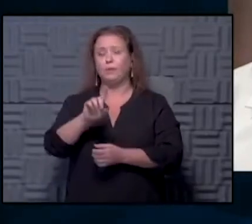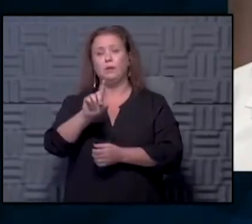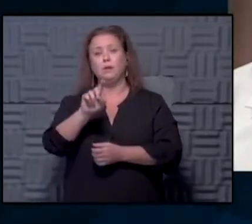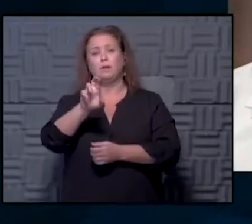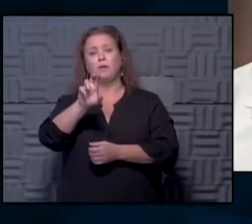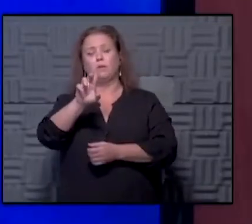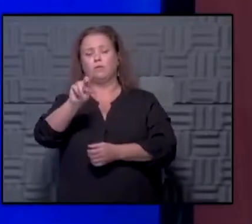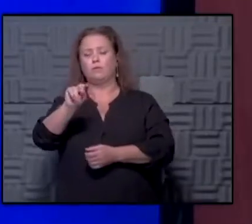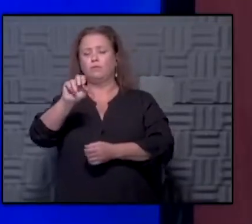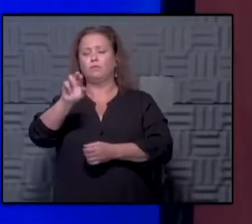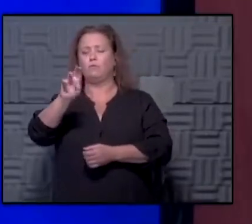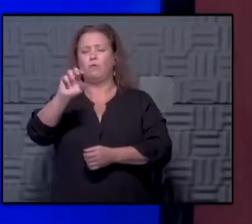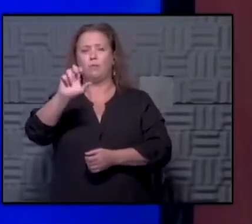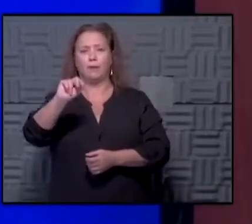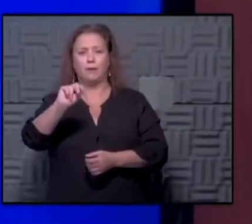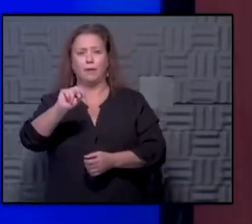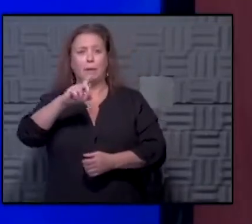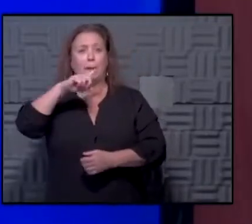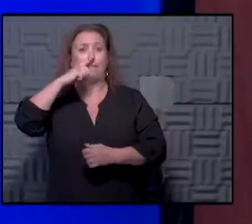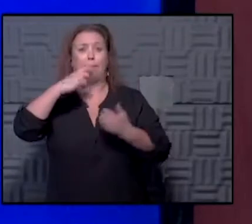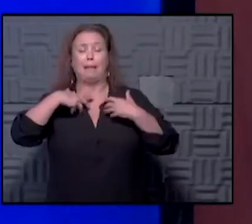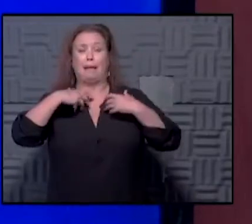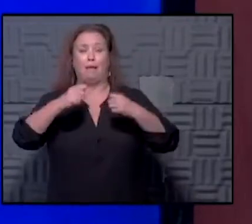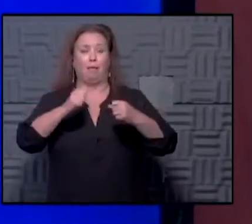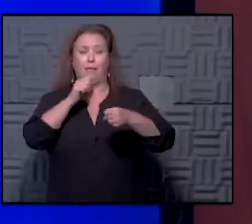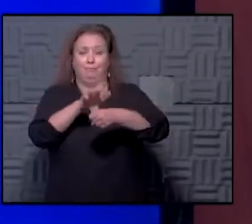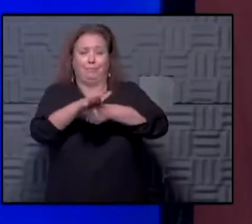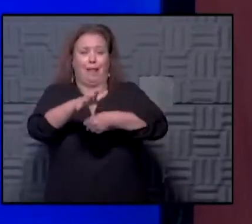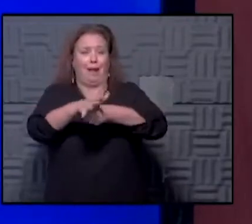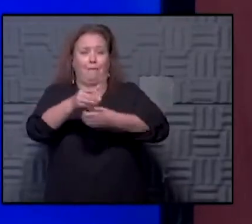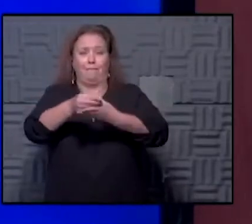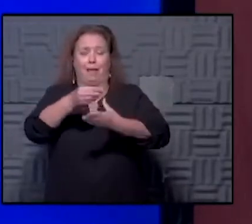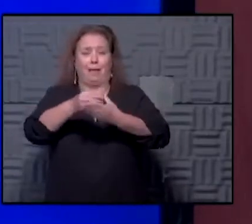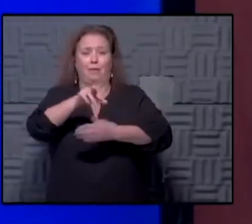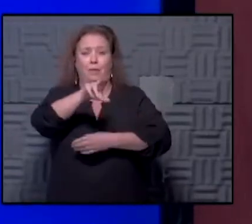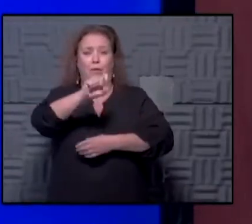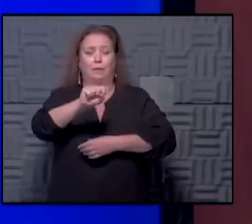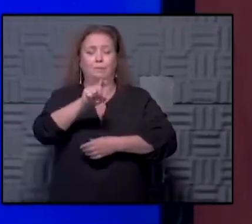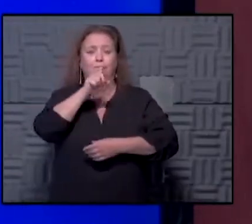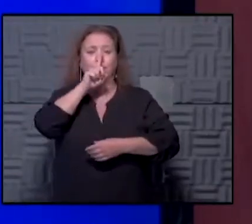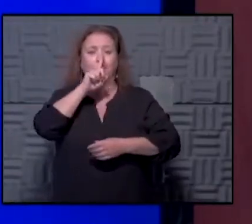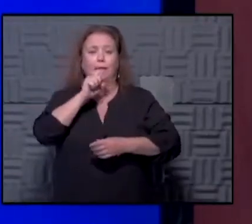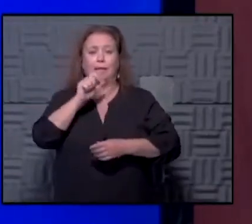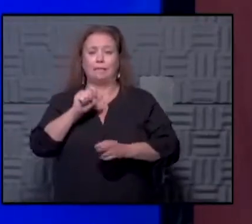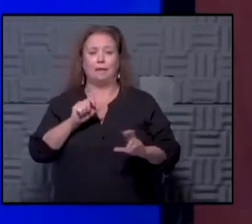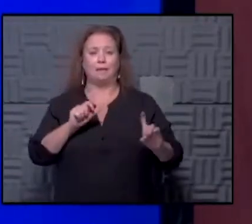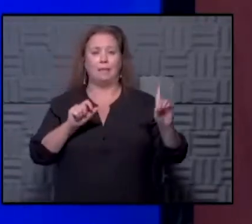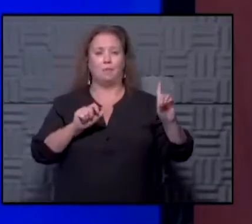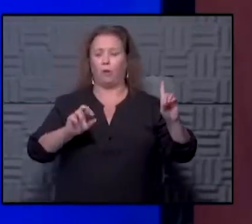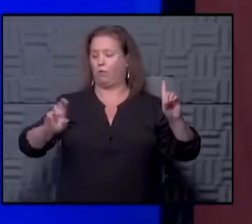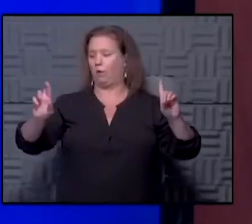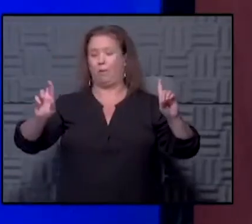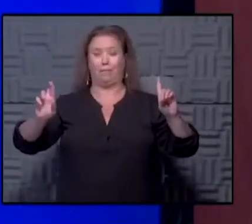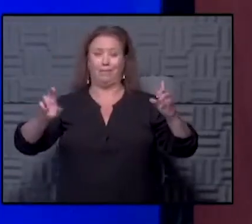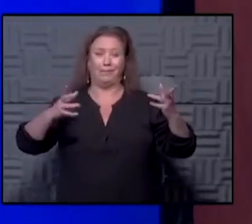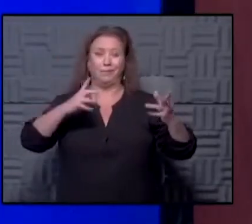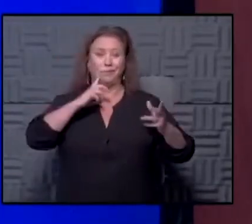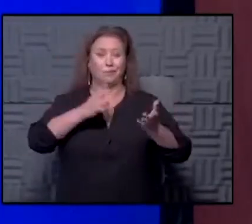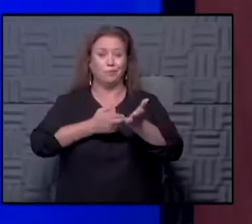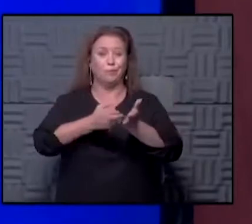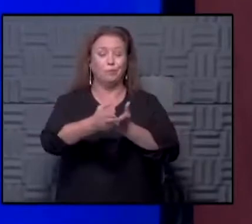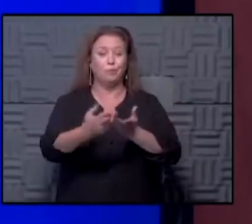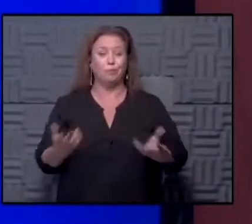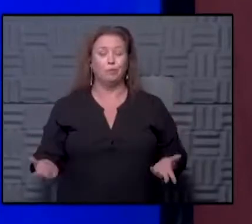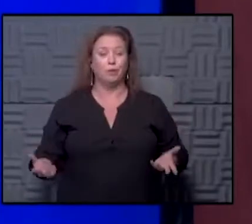that public health has been underfunded in the United States for a long time, and it doesn't, I'm not going to say it's not necessarily a Republican or Democrat thing, that's just an is thing. And I